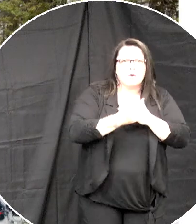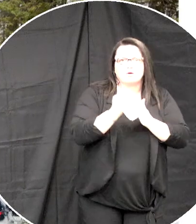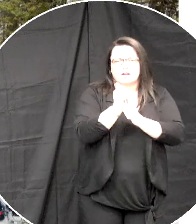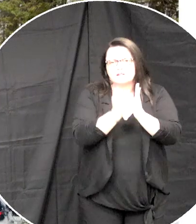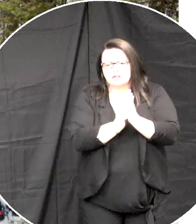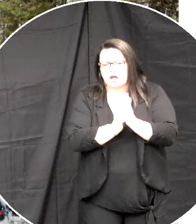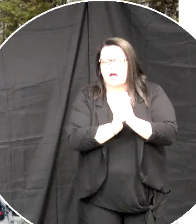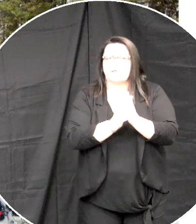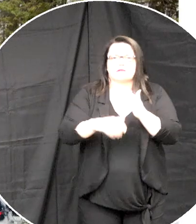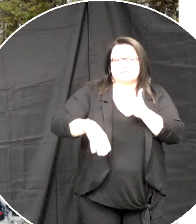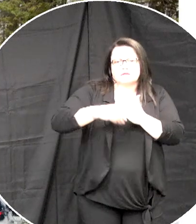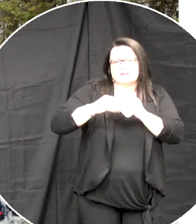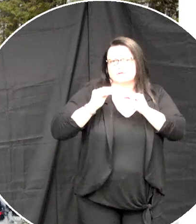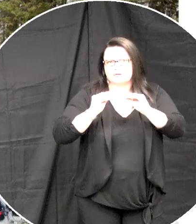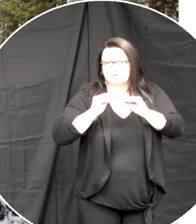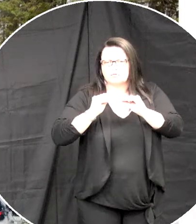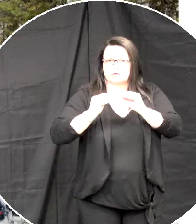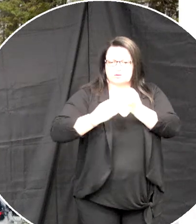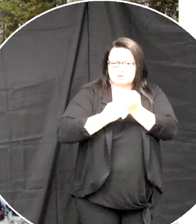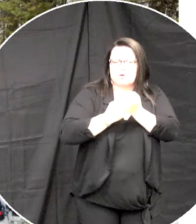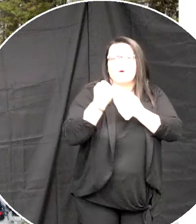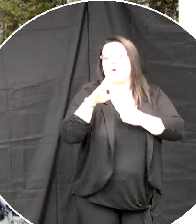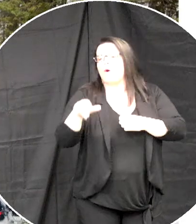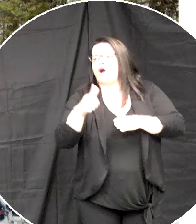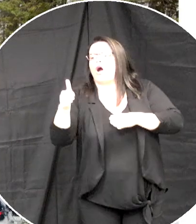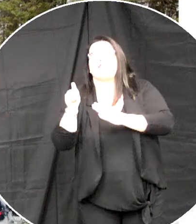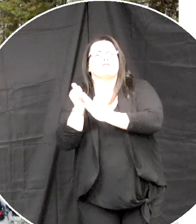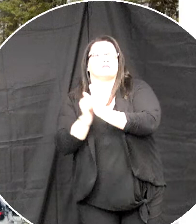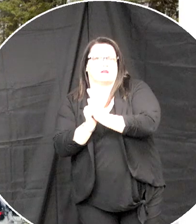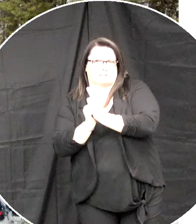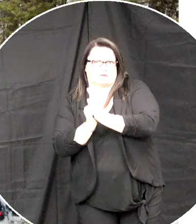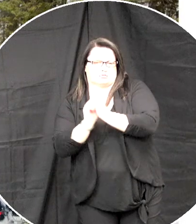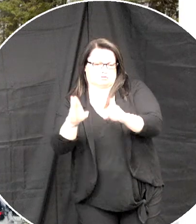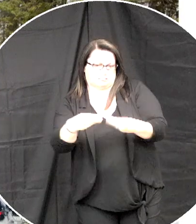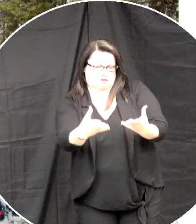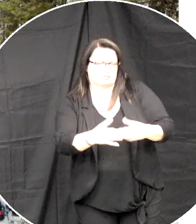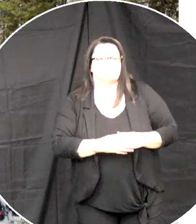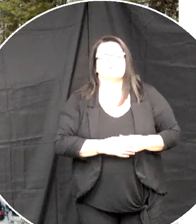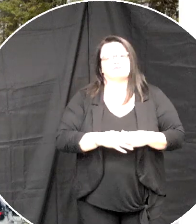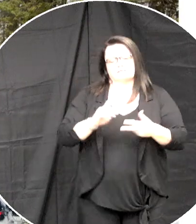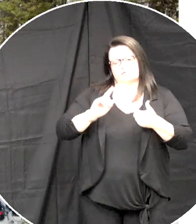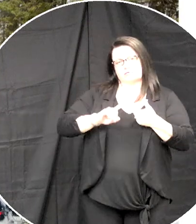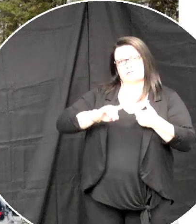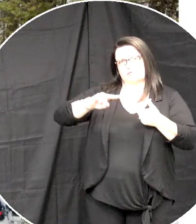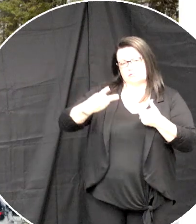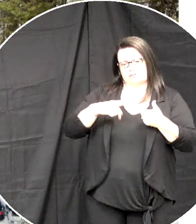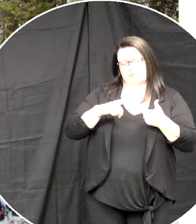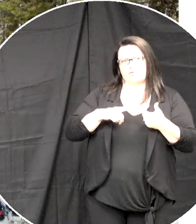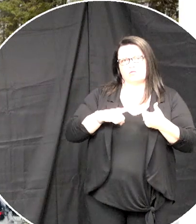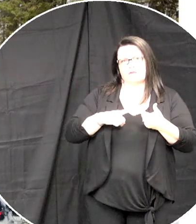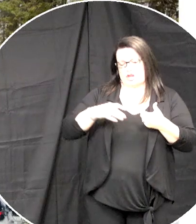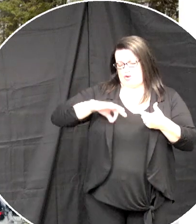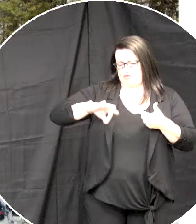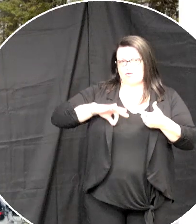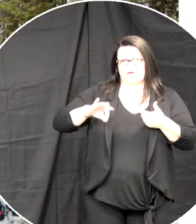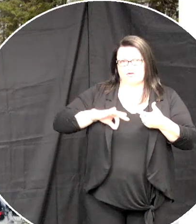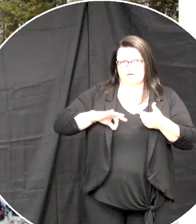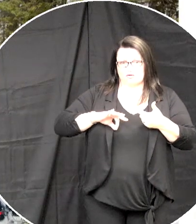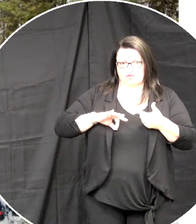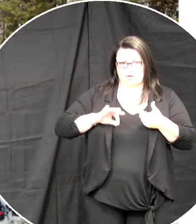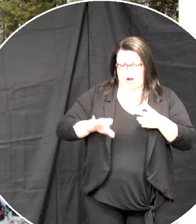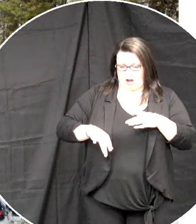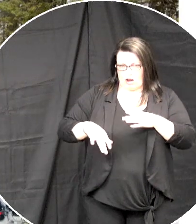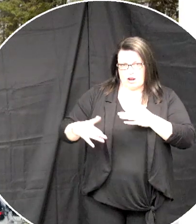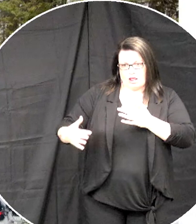extra teaching support, or supplemental assignments. The second area is credit recovery, and that would be for